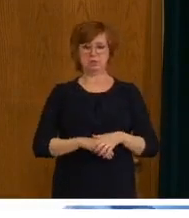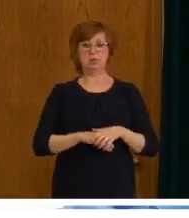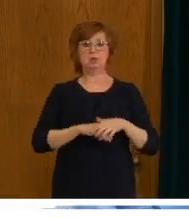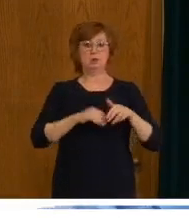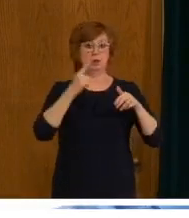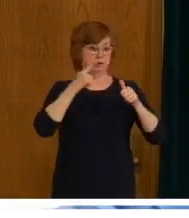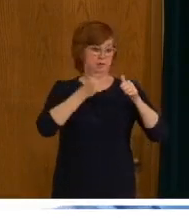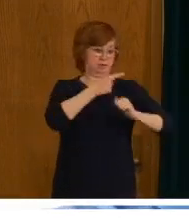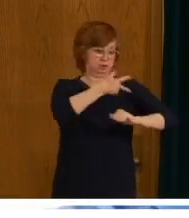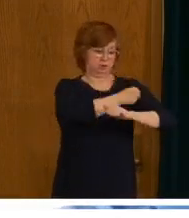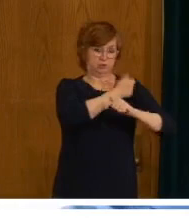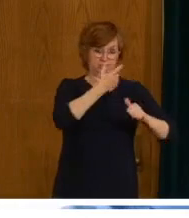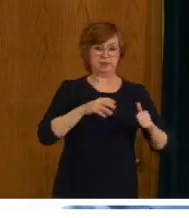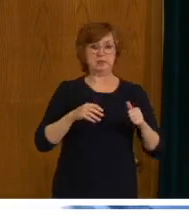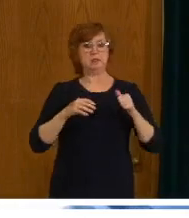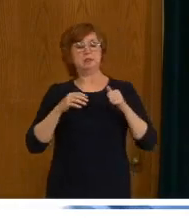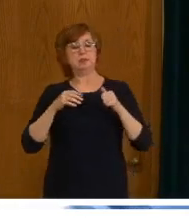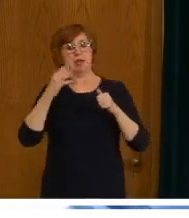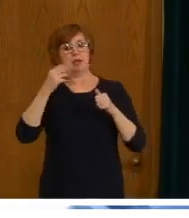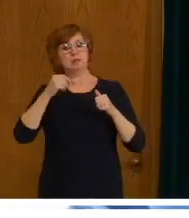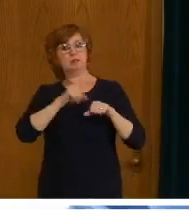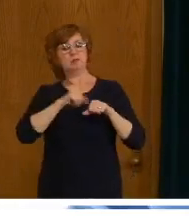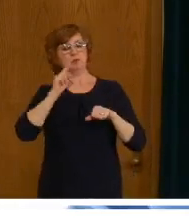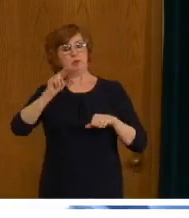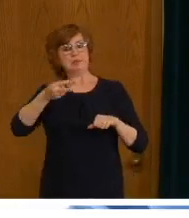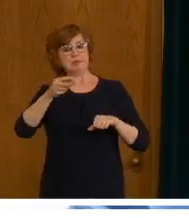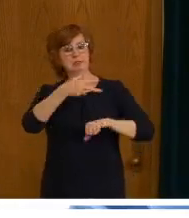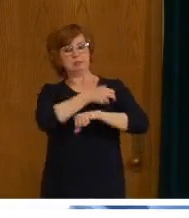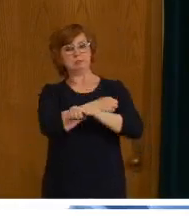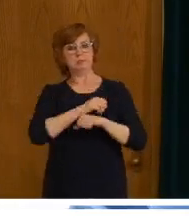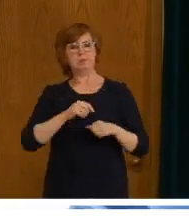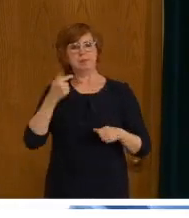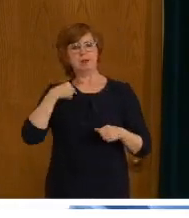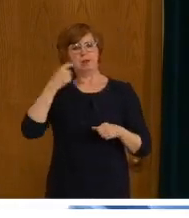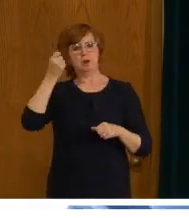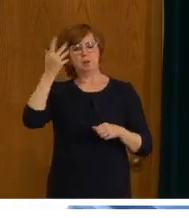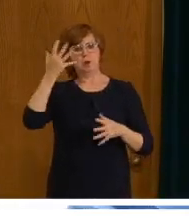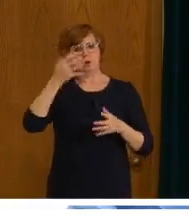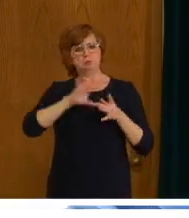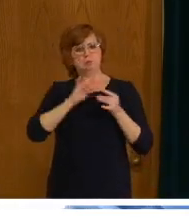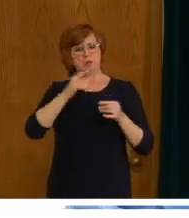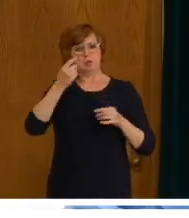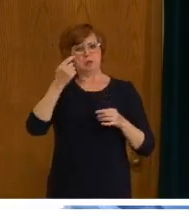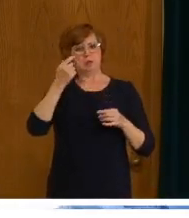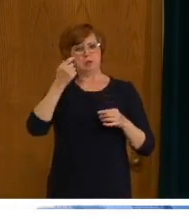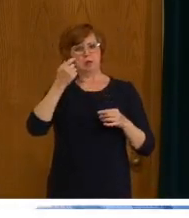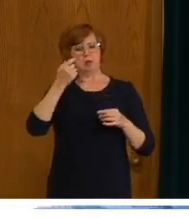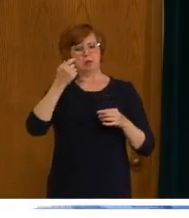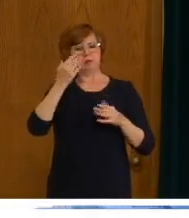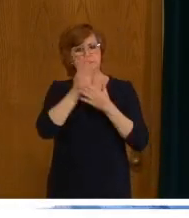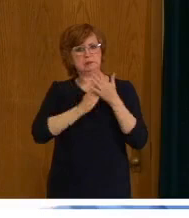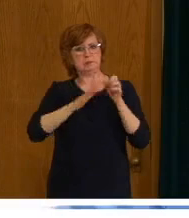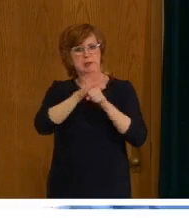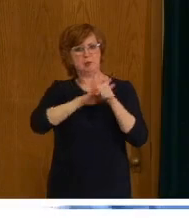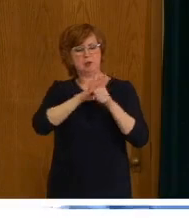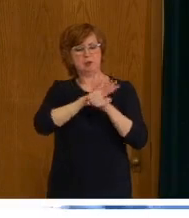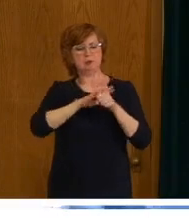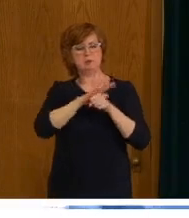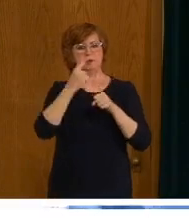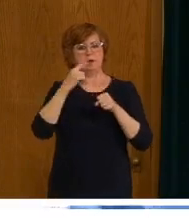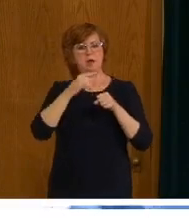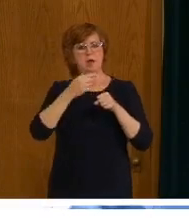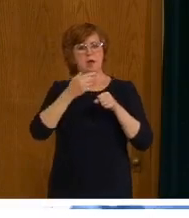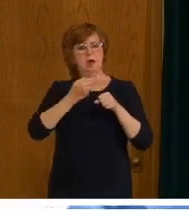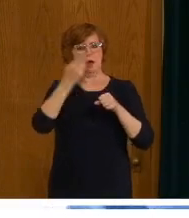second dose. And I would also say that, there are parts of the province where our active case numbers are still a bit high, the northwest, north